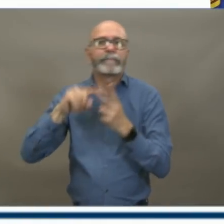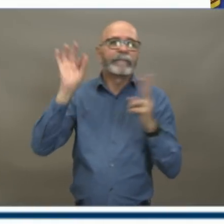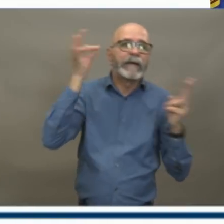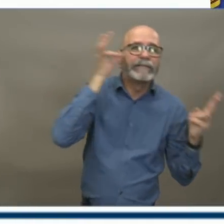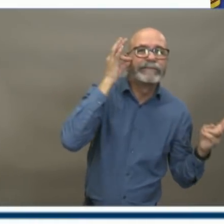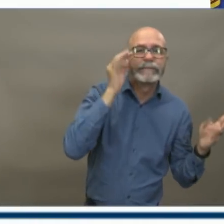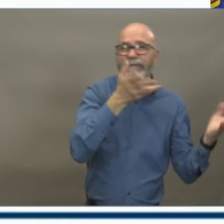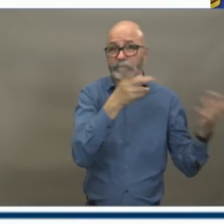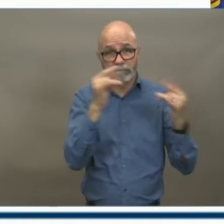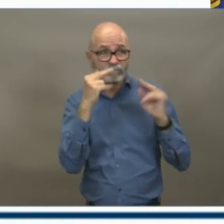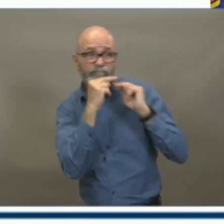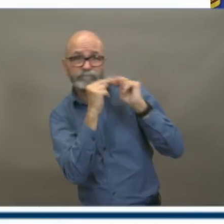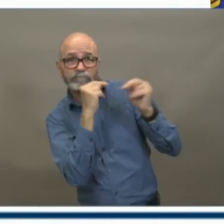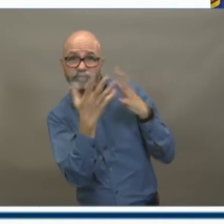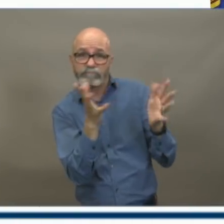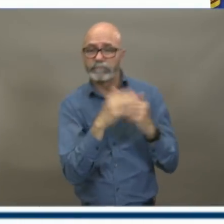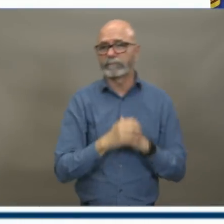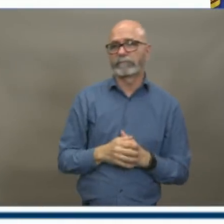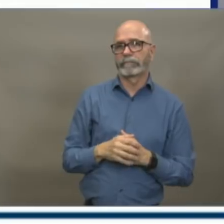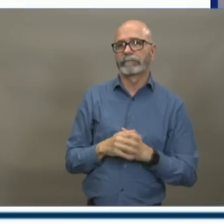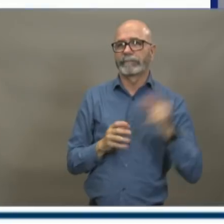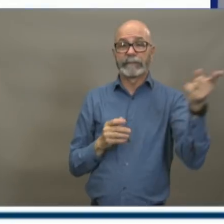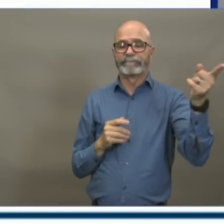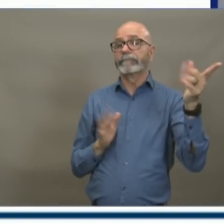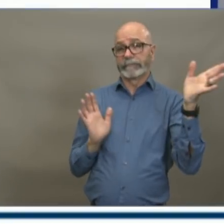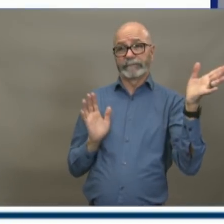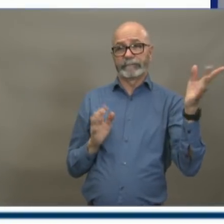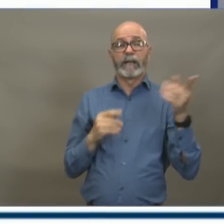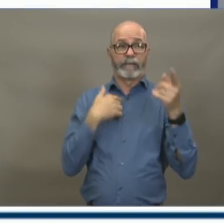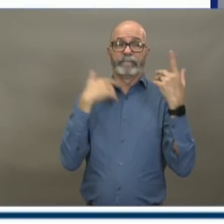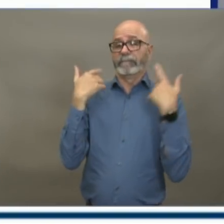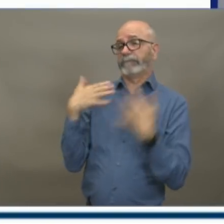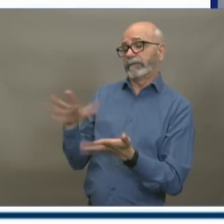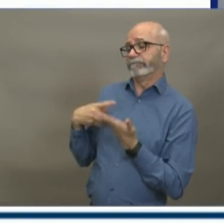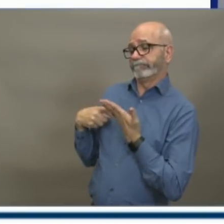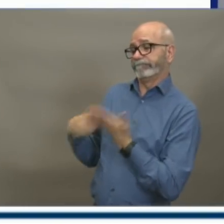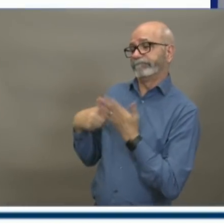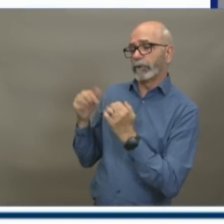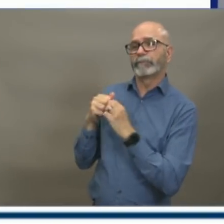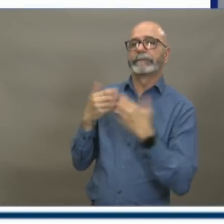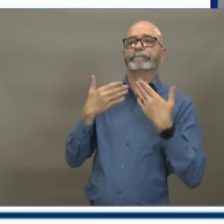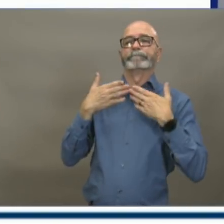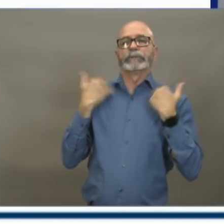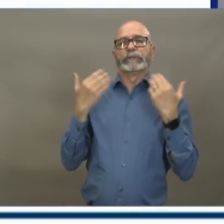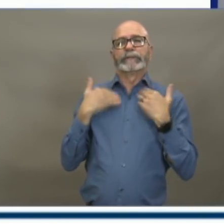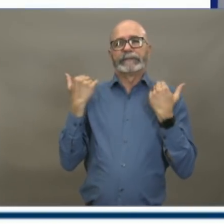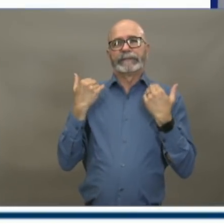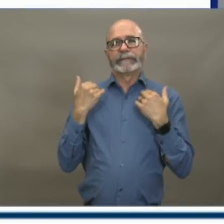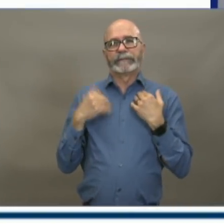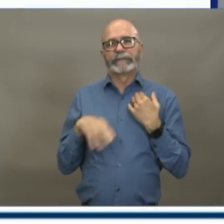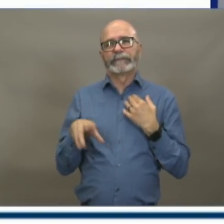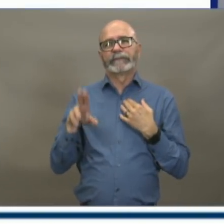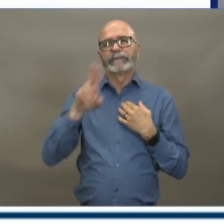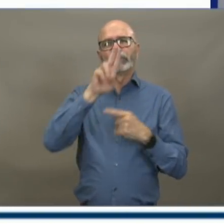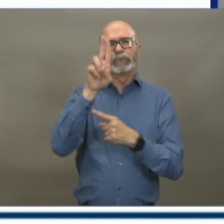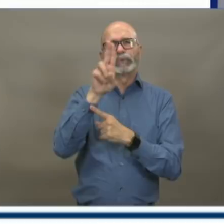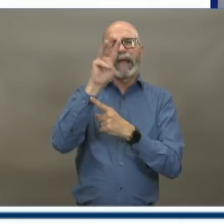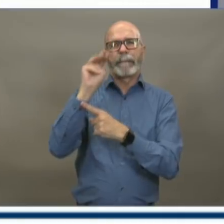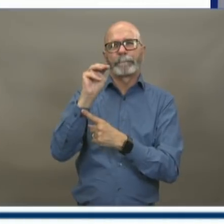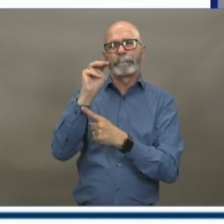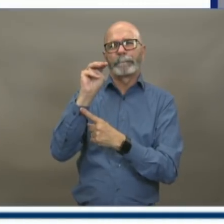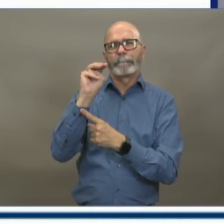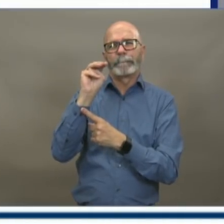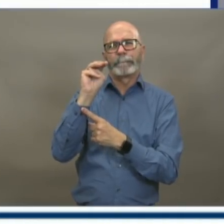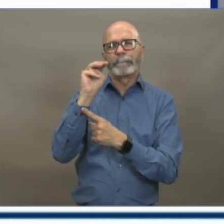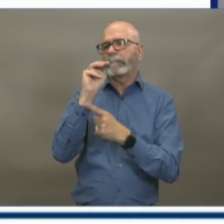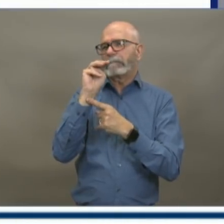That would be a conversation that would be happening with the minister and the UNSM. I have not been directly involved. I would say this is